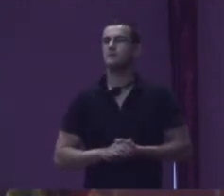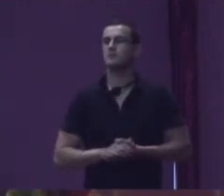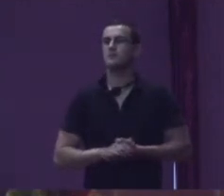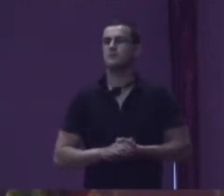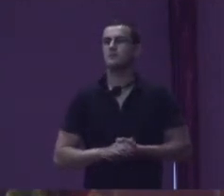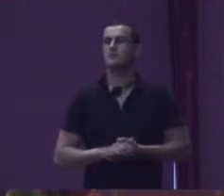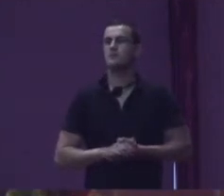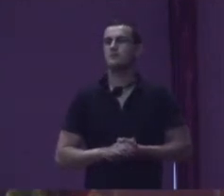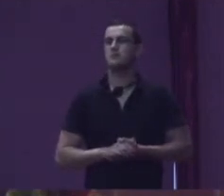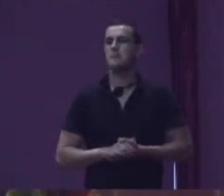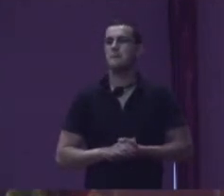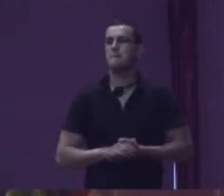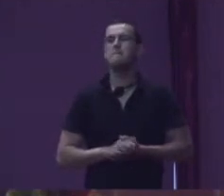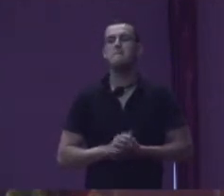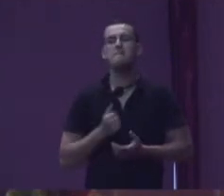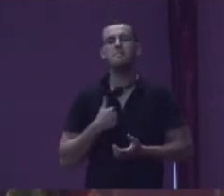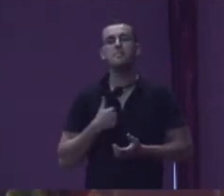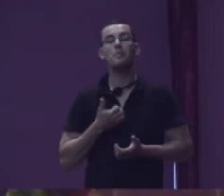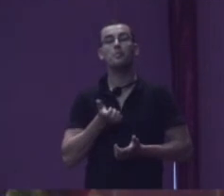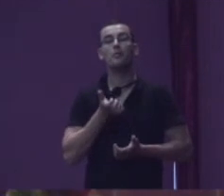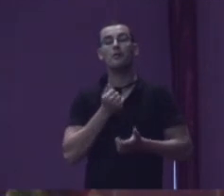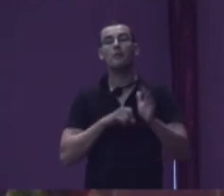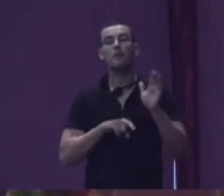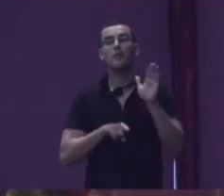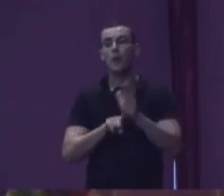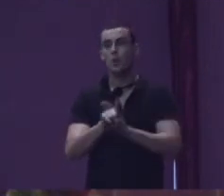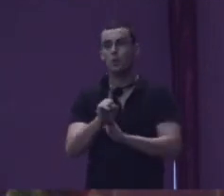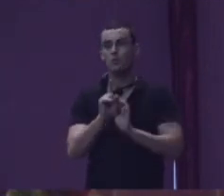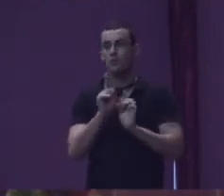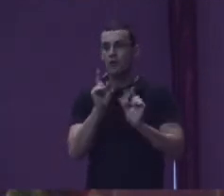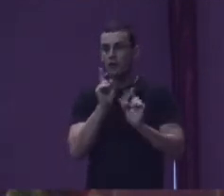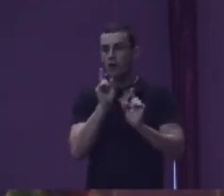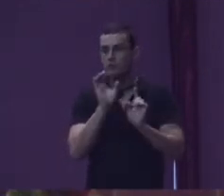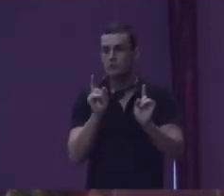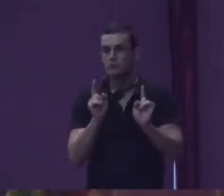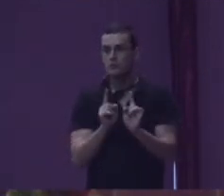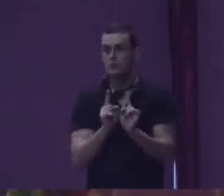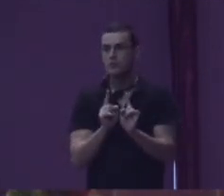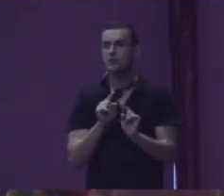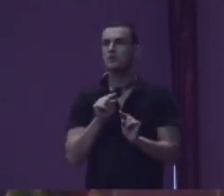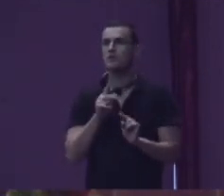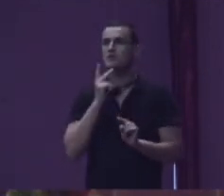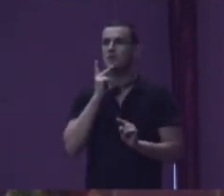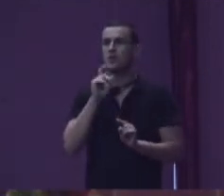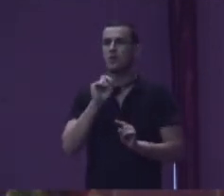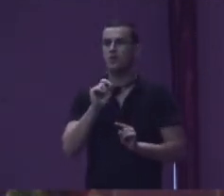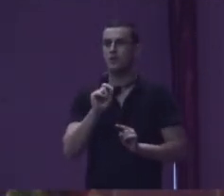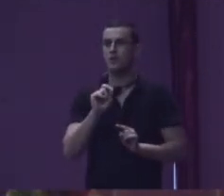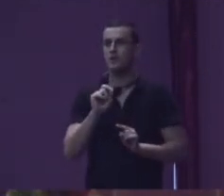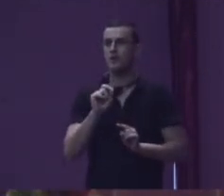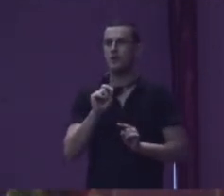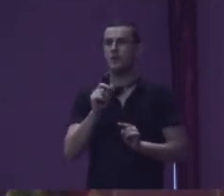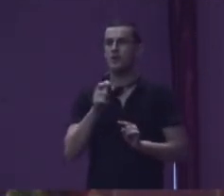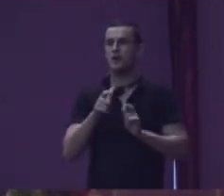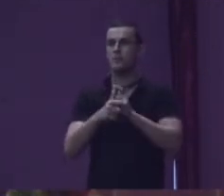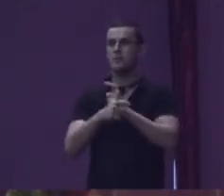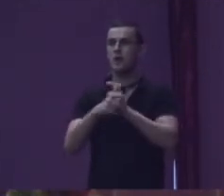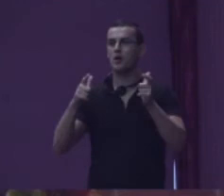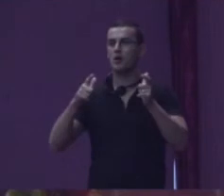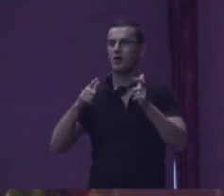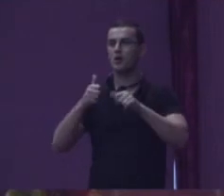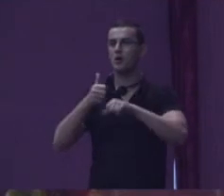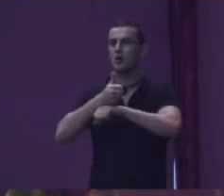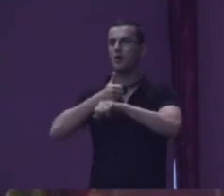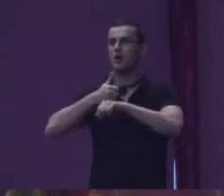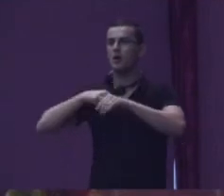Eu gostaria de fazer uma breve pergunta. Você mencionou que as parteiras, em geral, diziam o que achavam